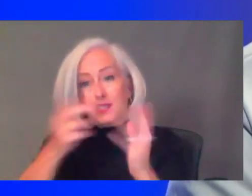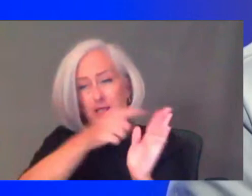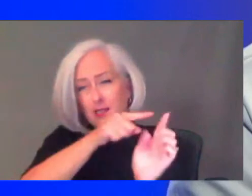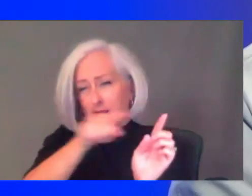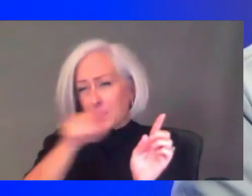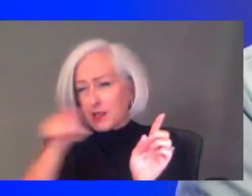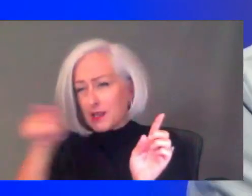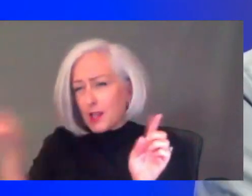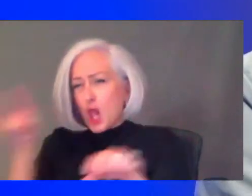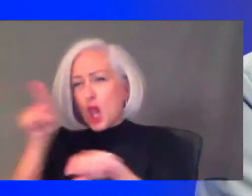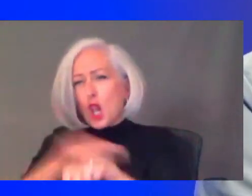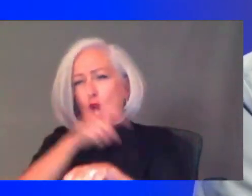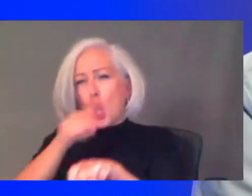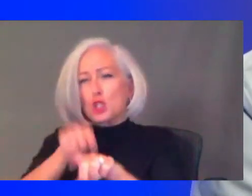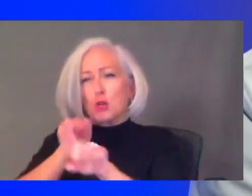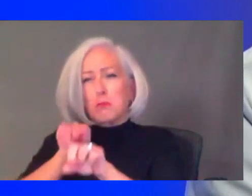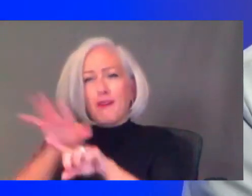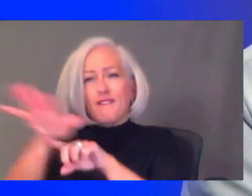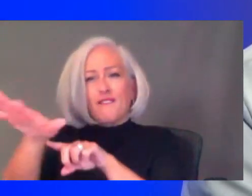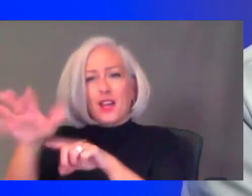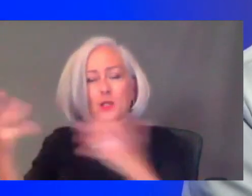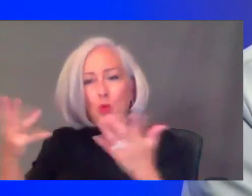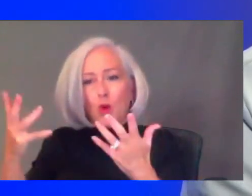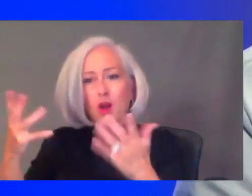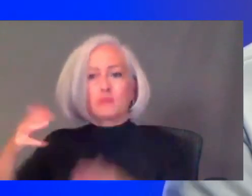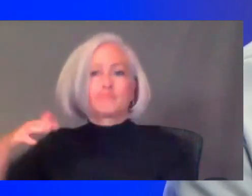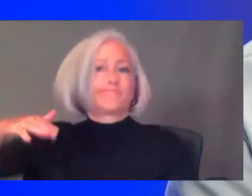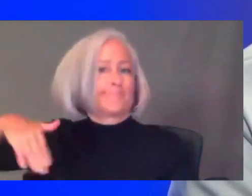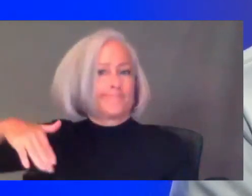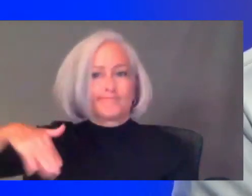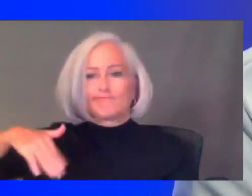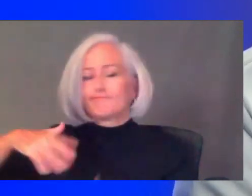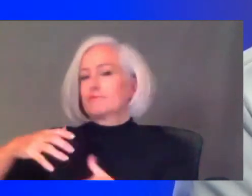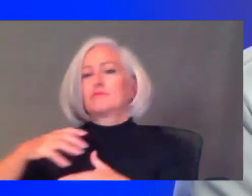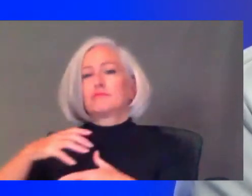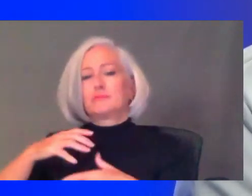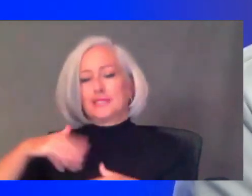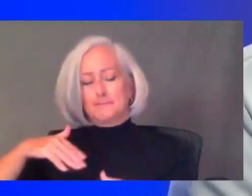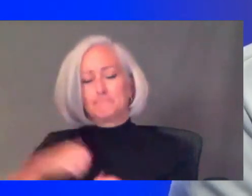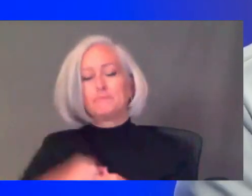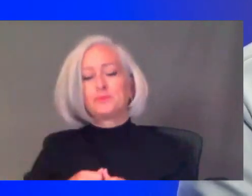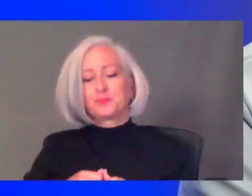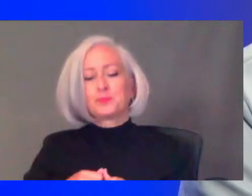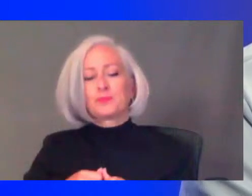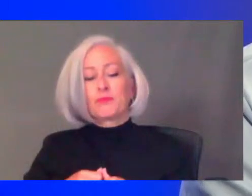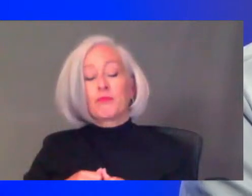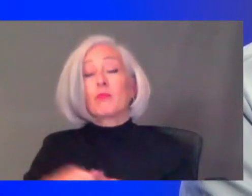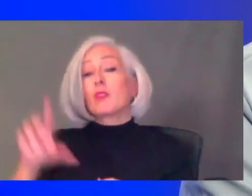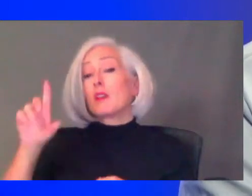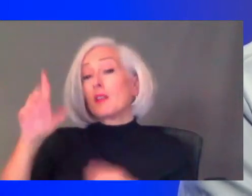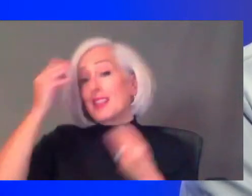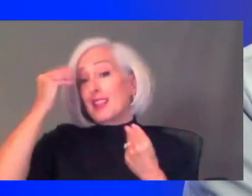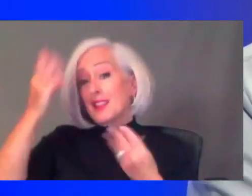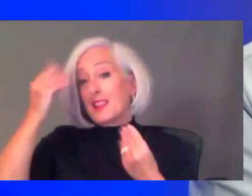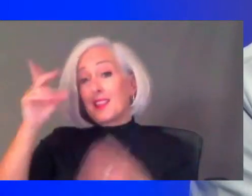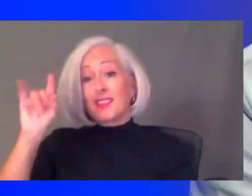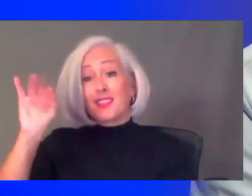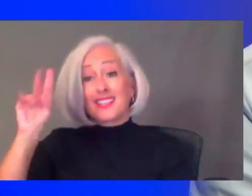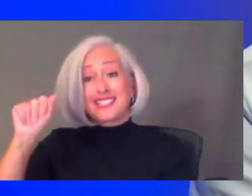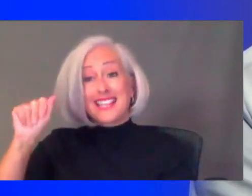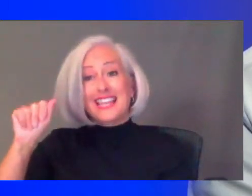think we're at that stage where we need to study all the different ways we can treat patients with